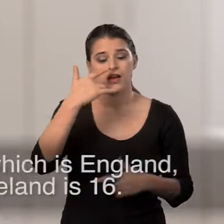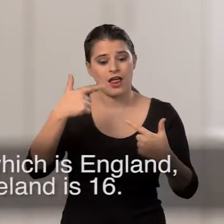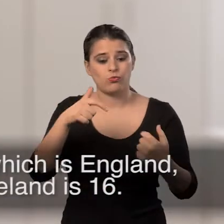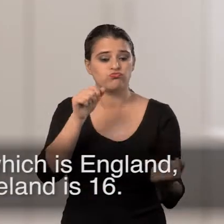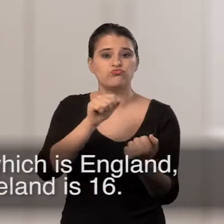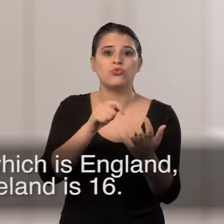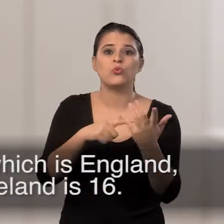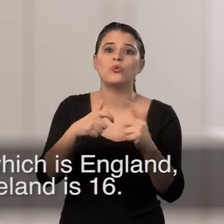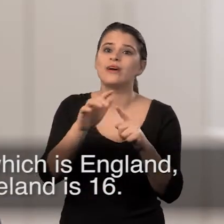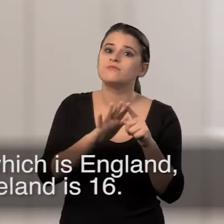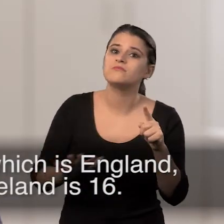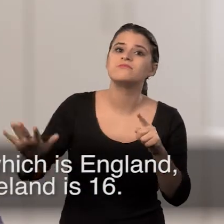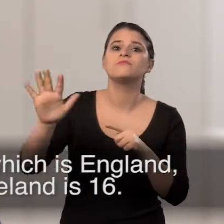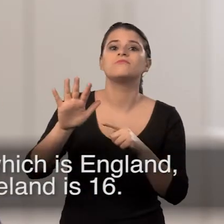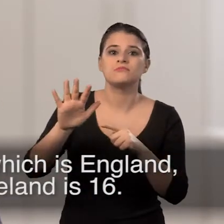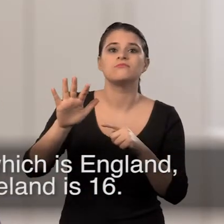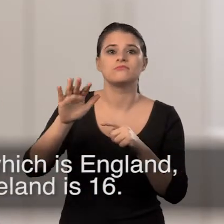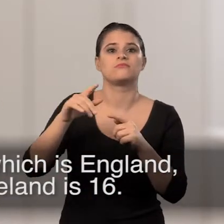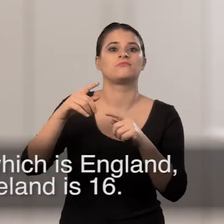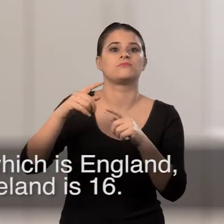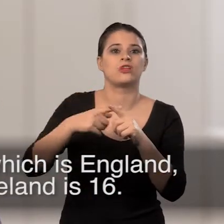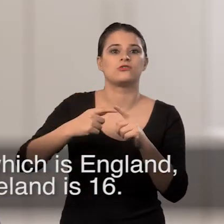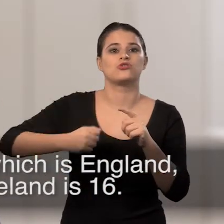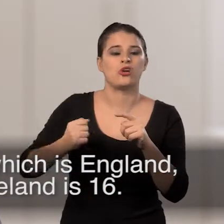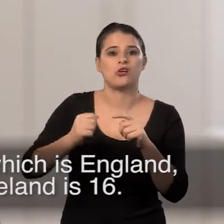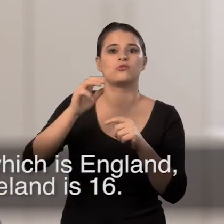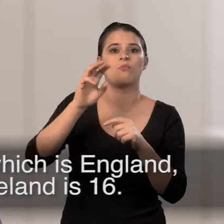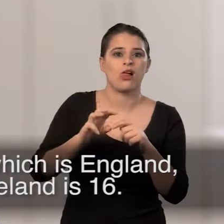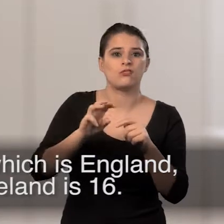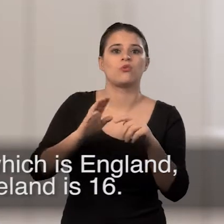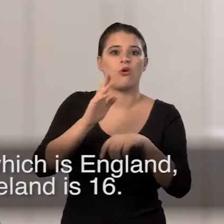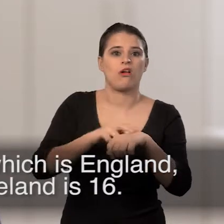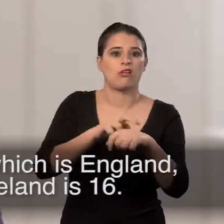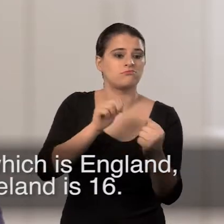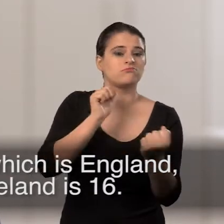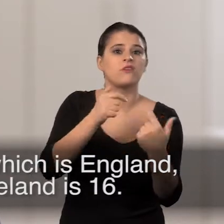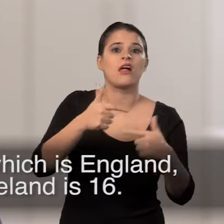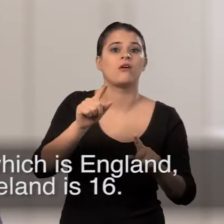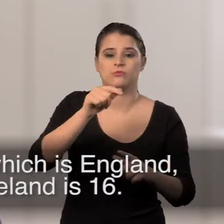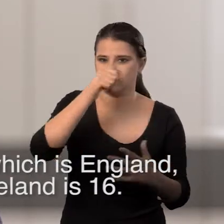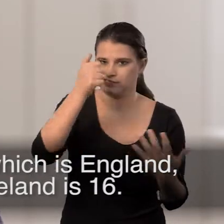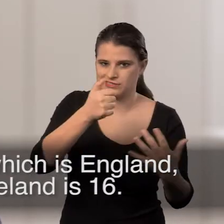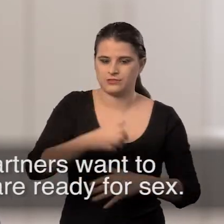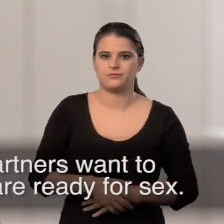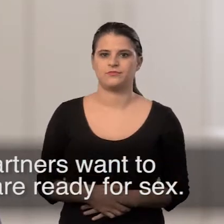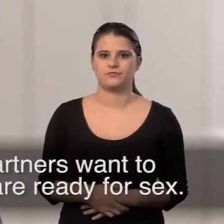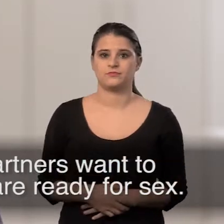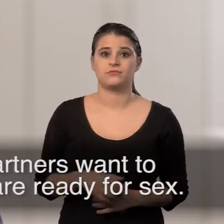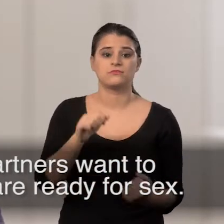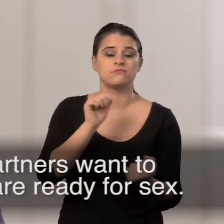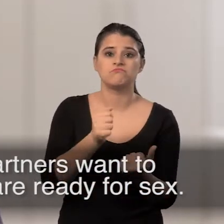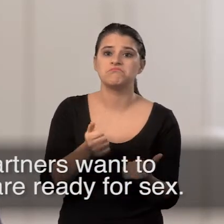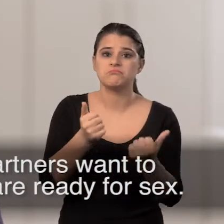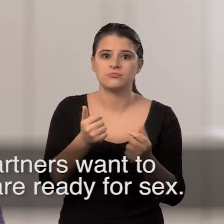The legal age for consent in the UK, which is England, Scotland, Wales and Northern Ireland, is 16.